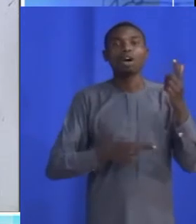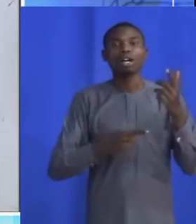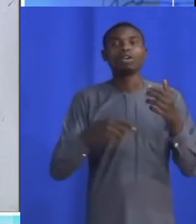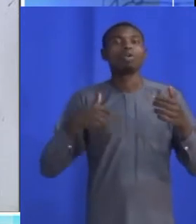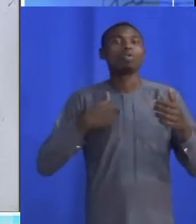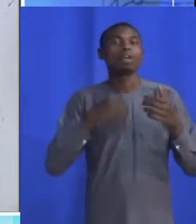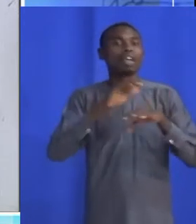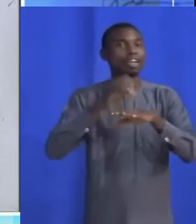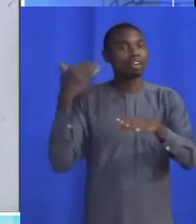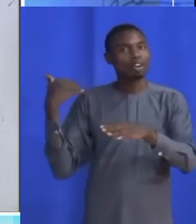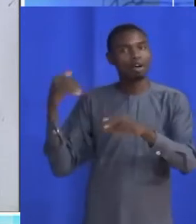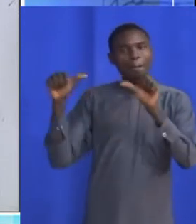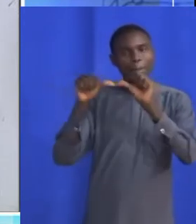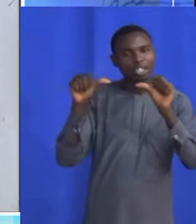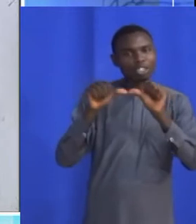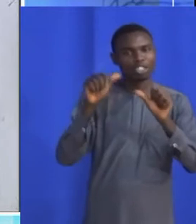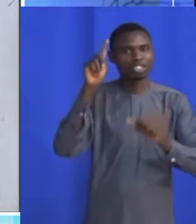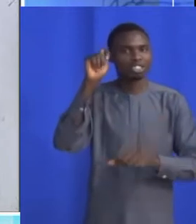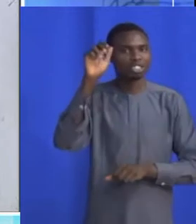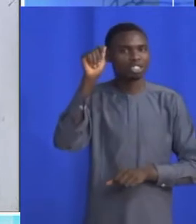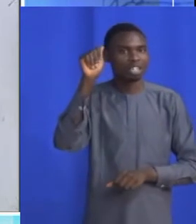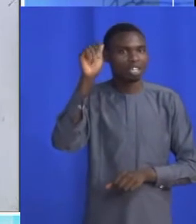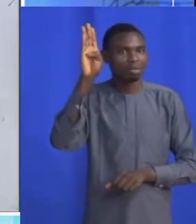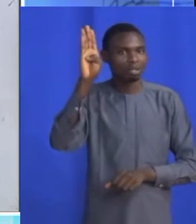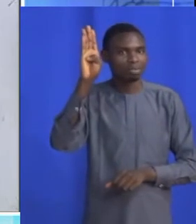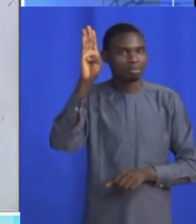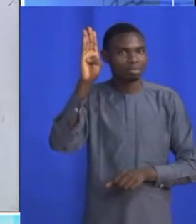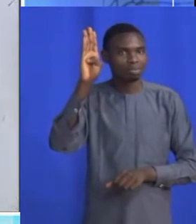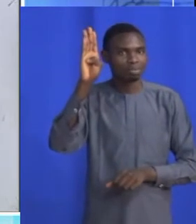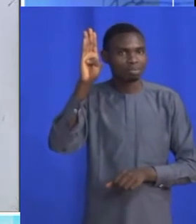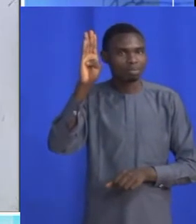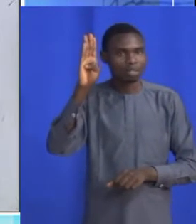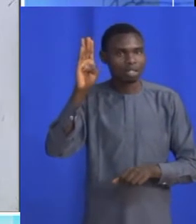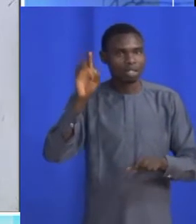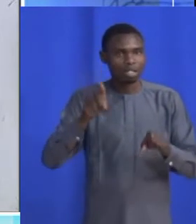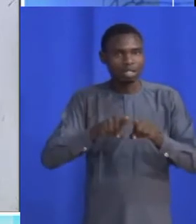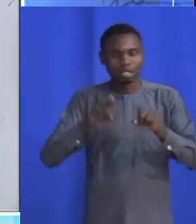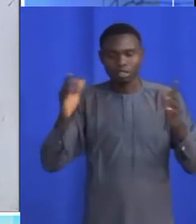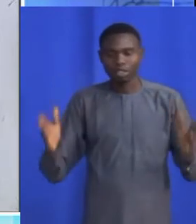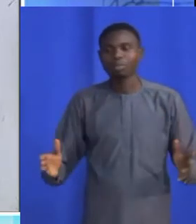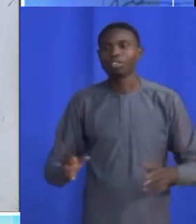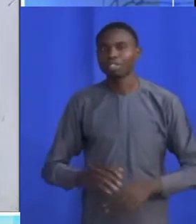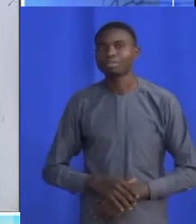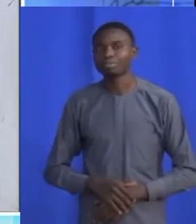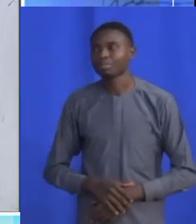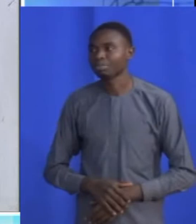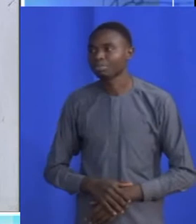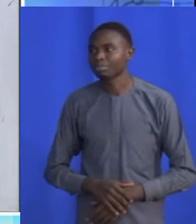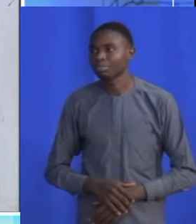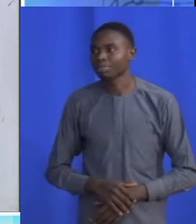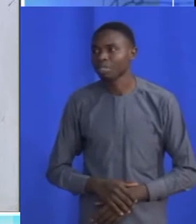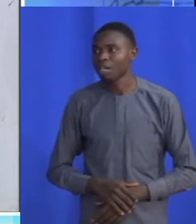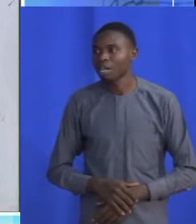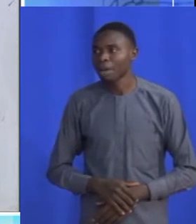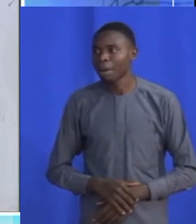his life. Remember your rule of the fundamental human right. So rule of law states that common man should not